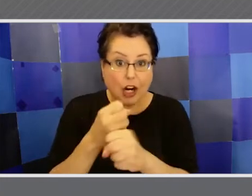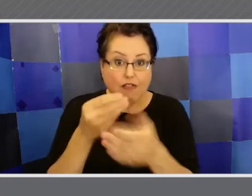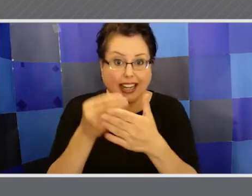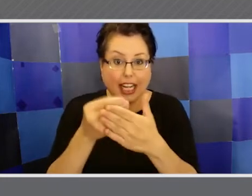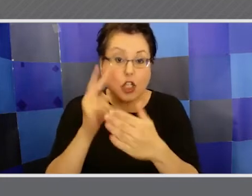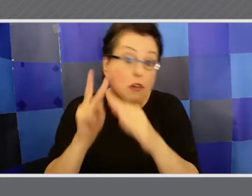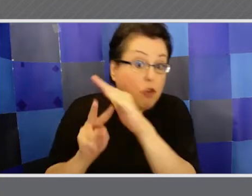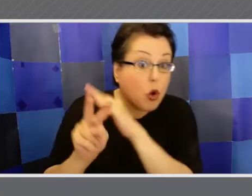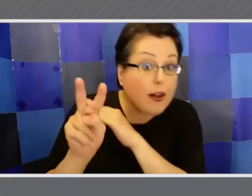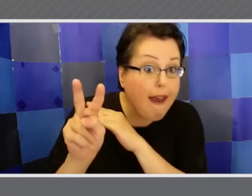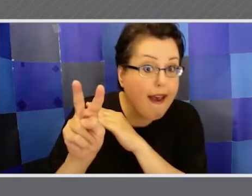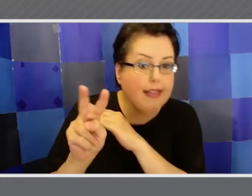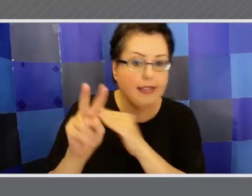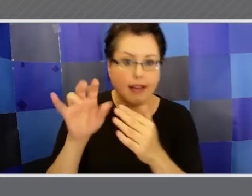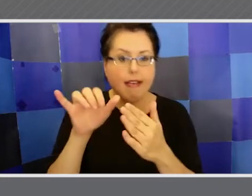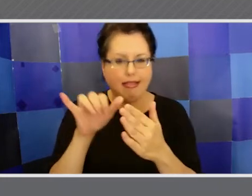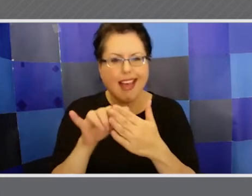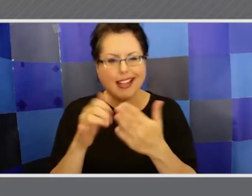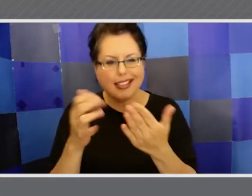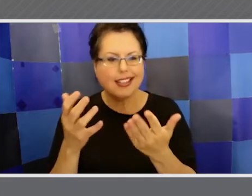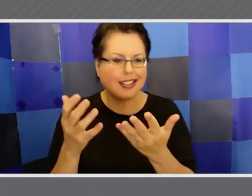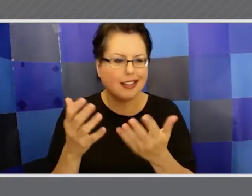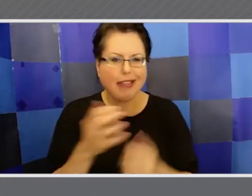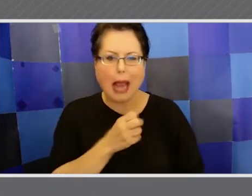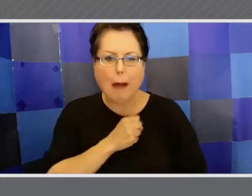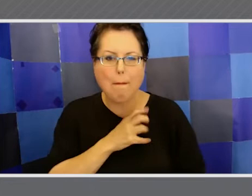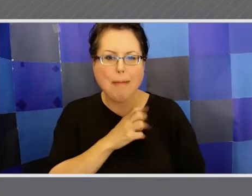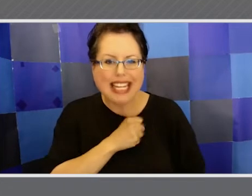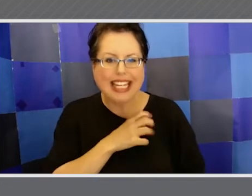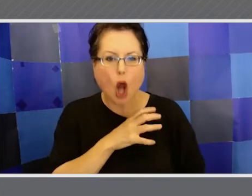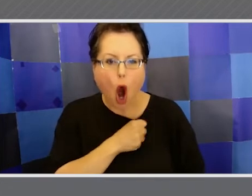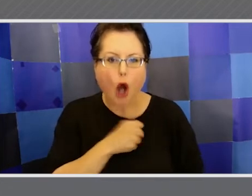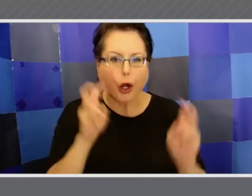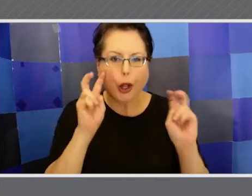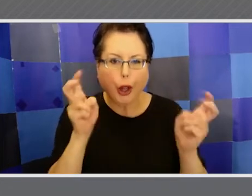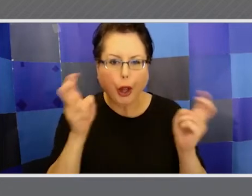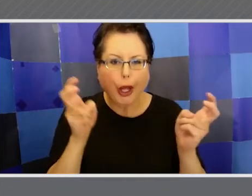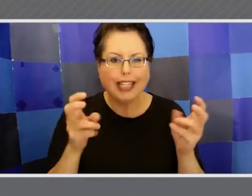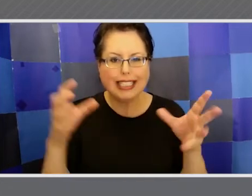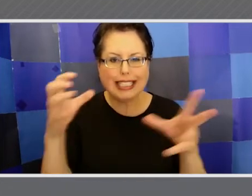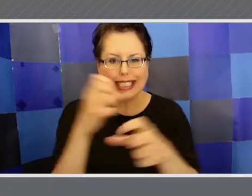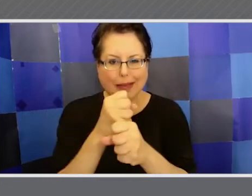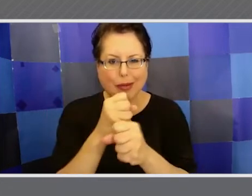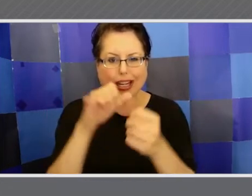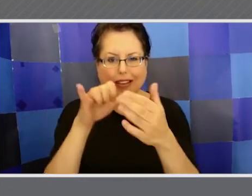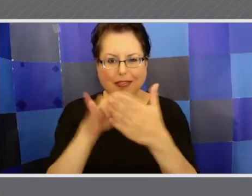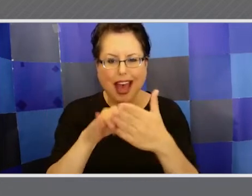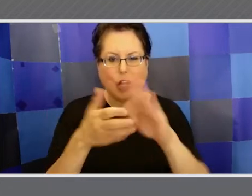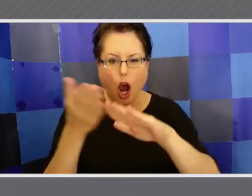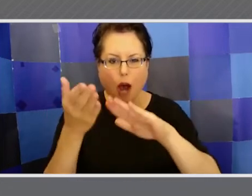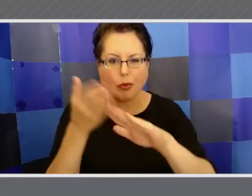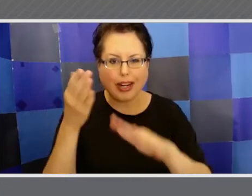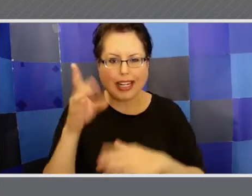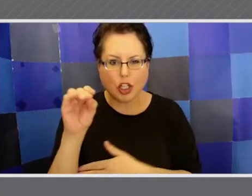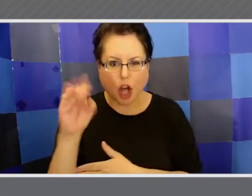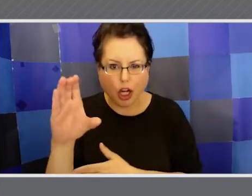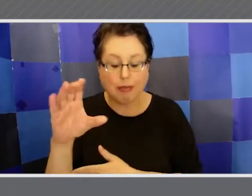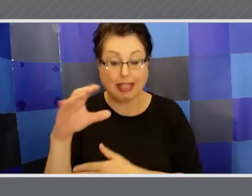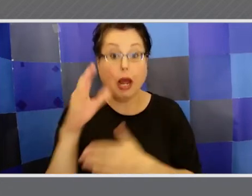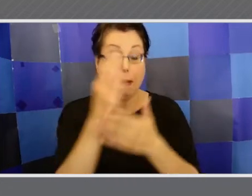which is kind of the beating heart overall summary of the operating document. There are sections on